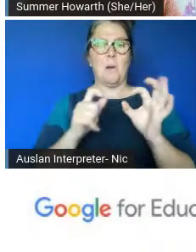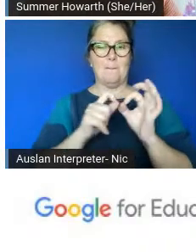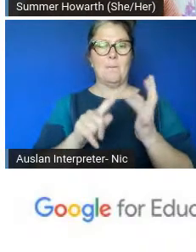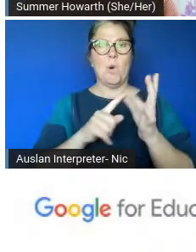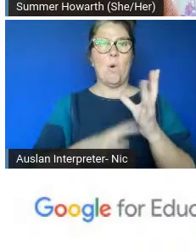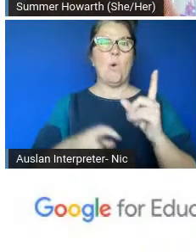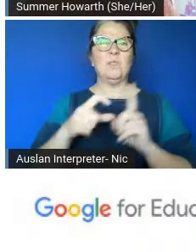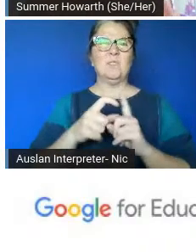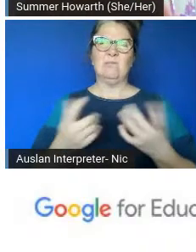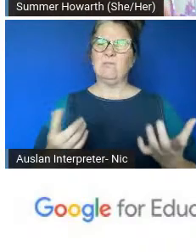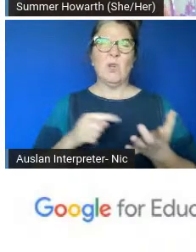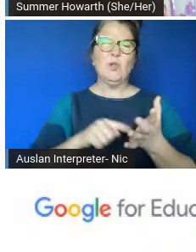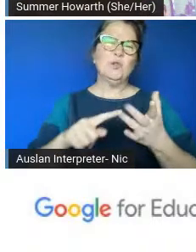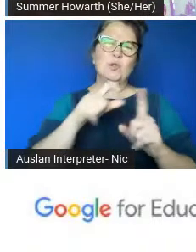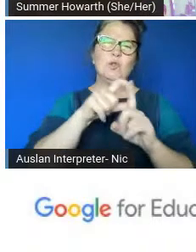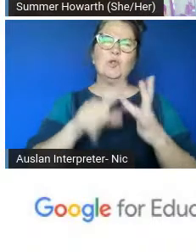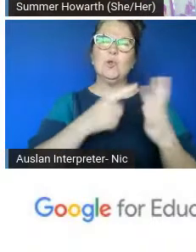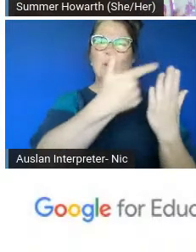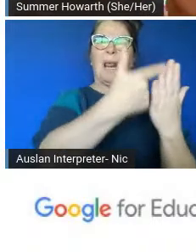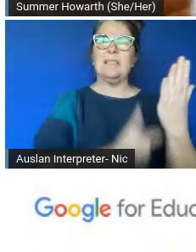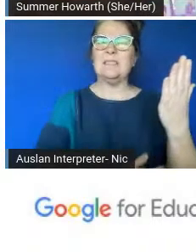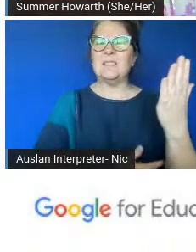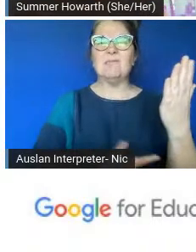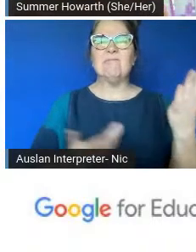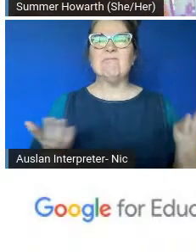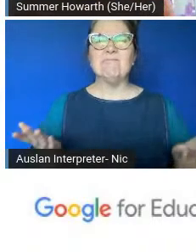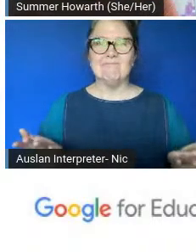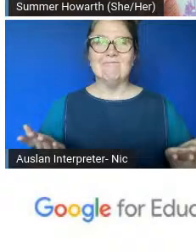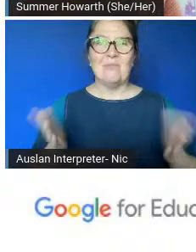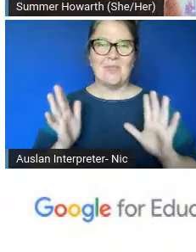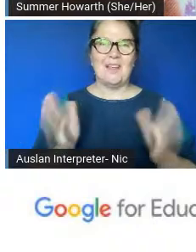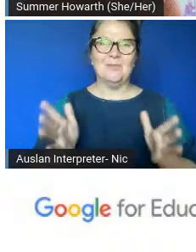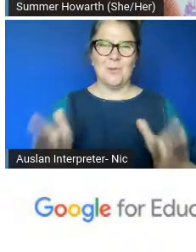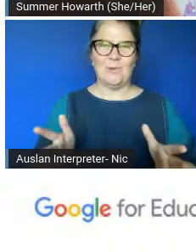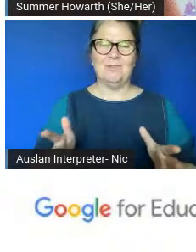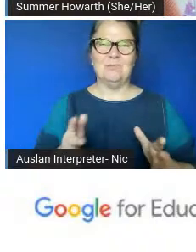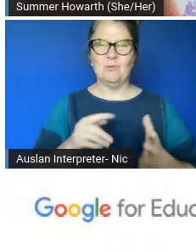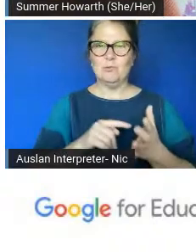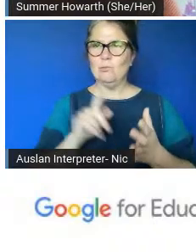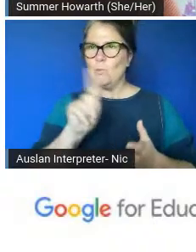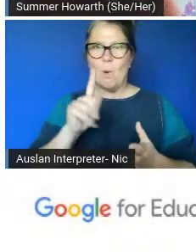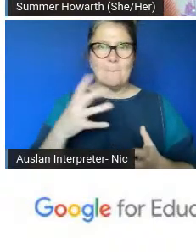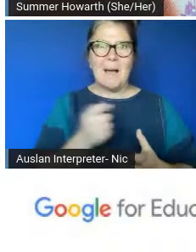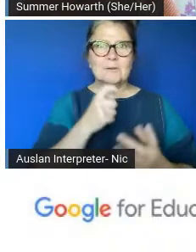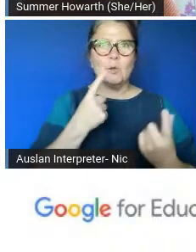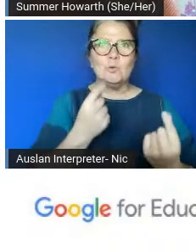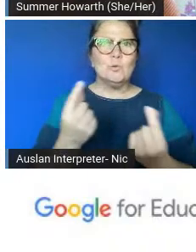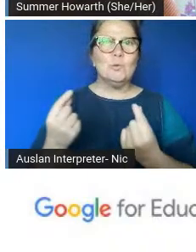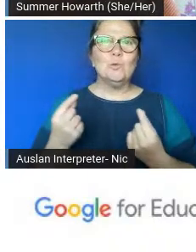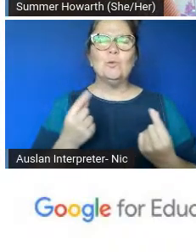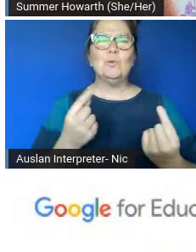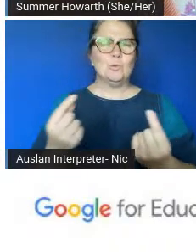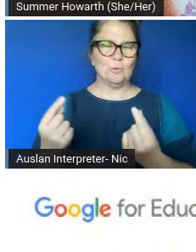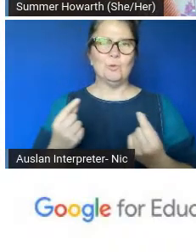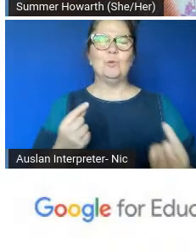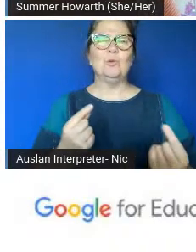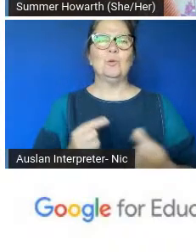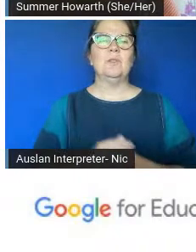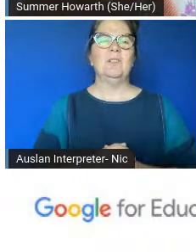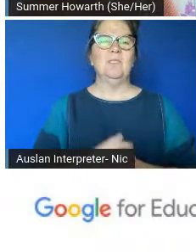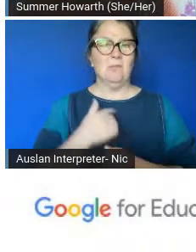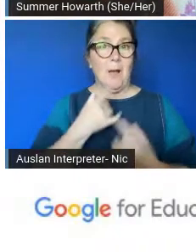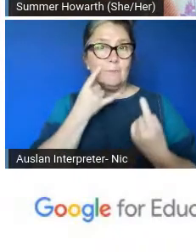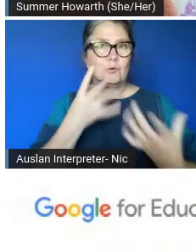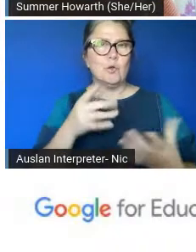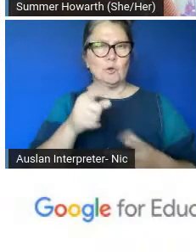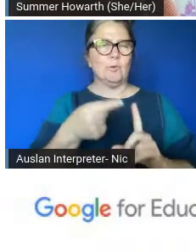list. Such a good way to show momentum. Yeah, what a lovely point. And I'm sure I've shown this before, but I'm just